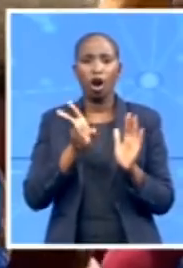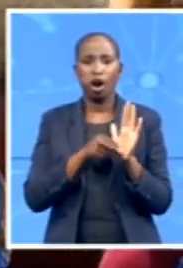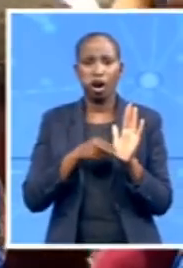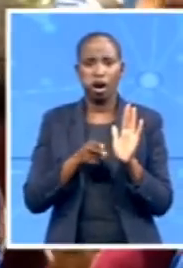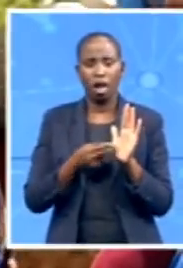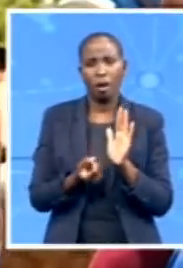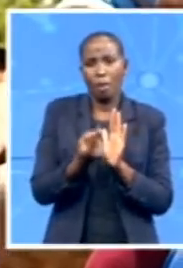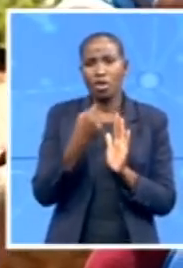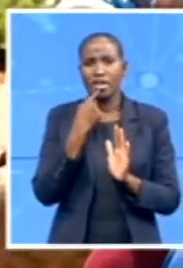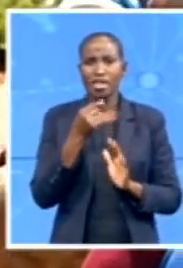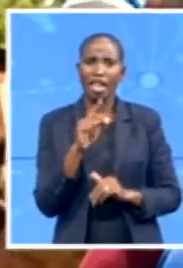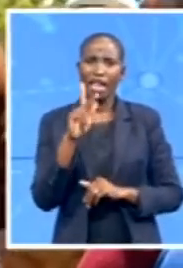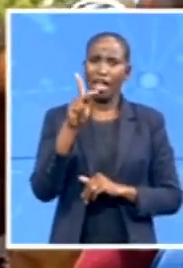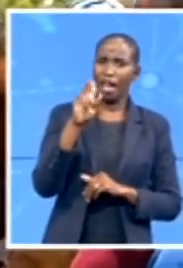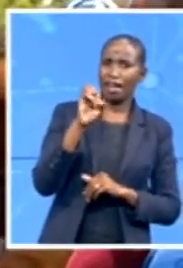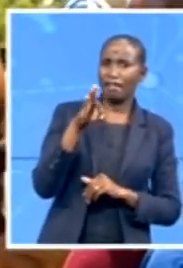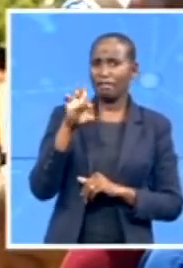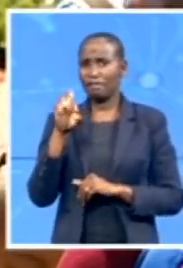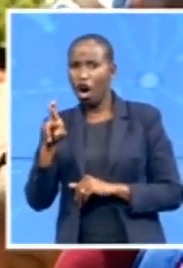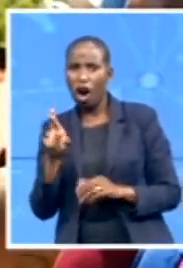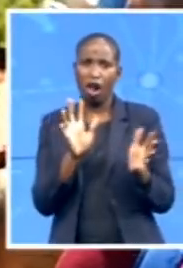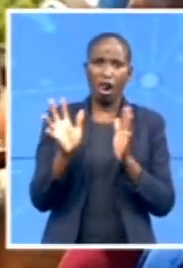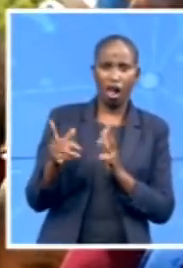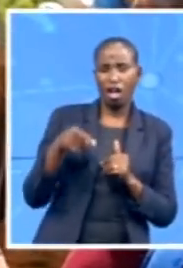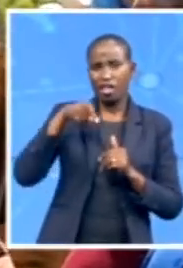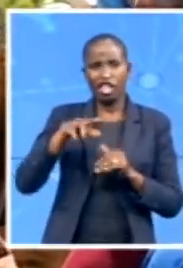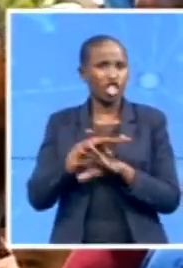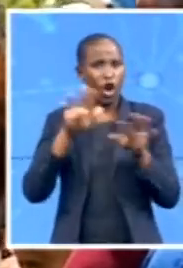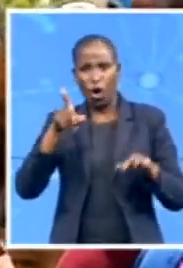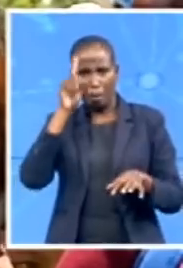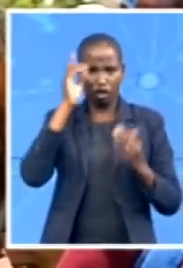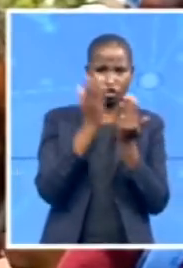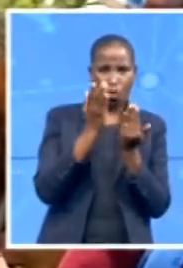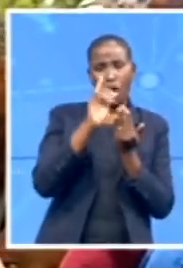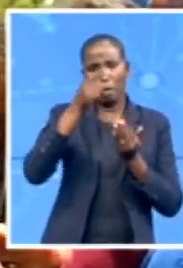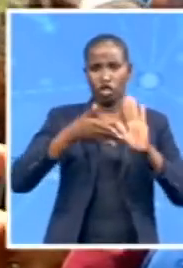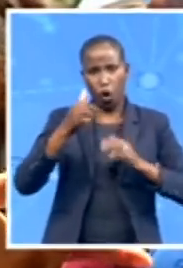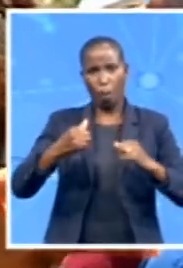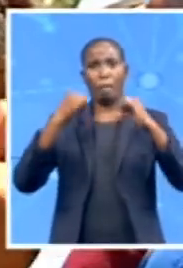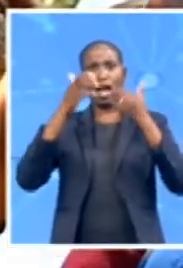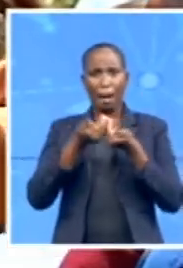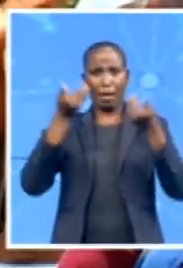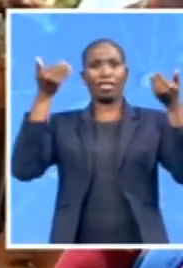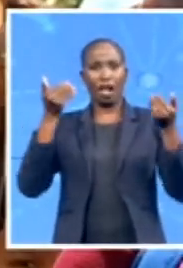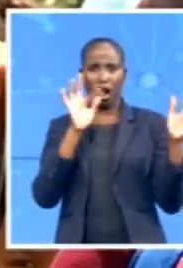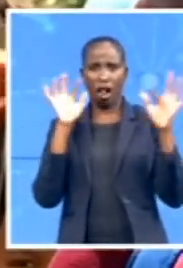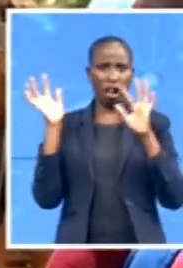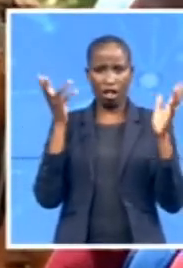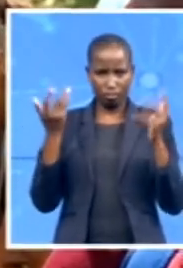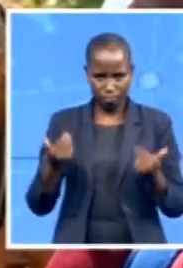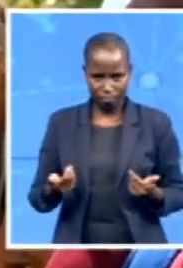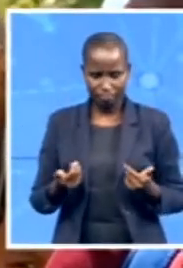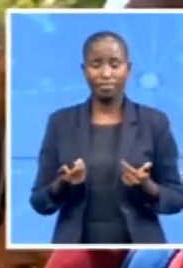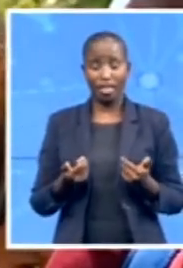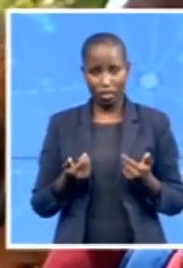scuffer school, and we must go to apartheid, what. We didn't. We, the learners at 11:06, did